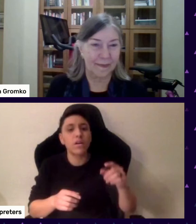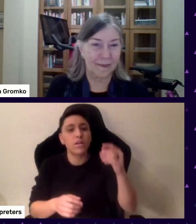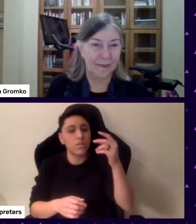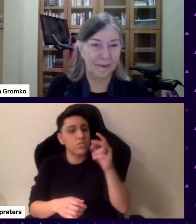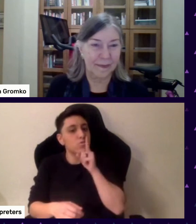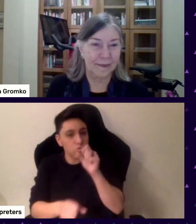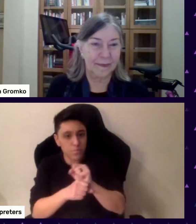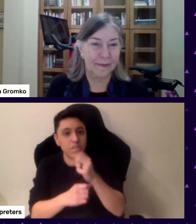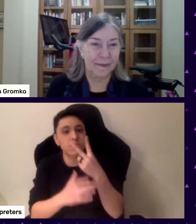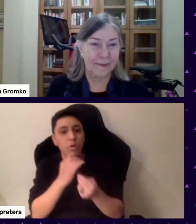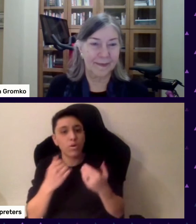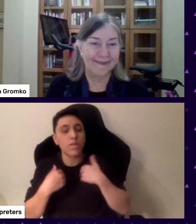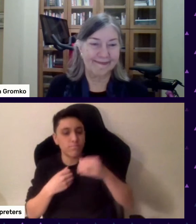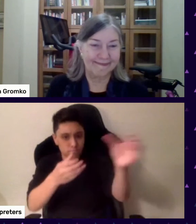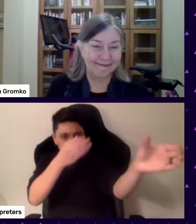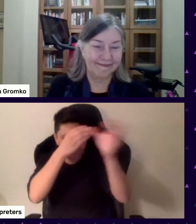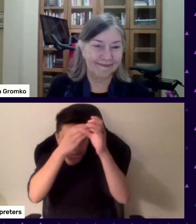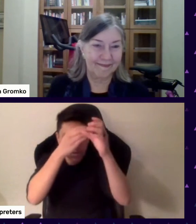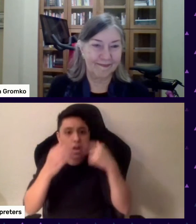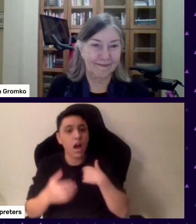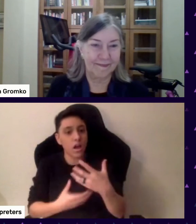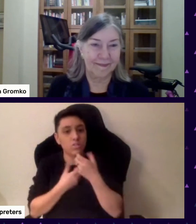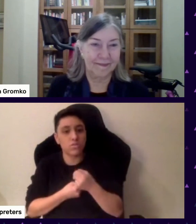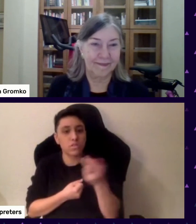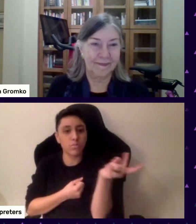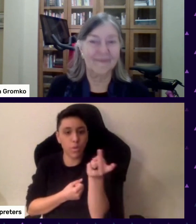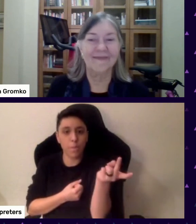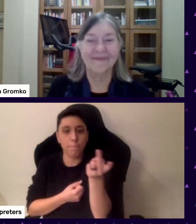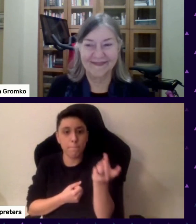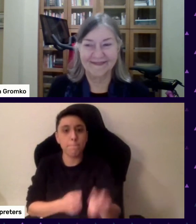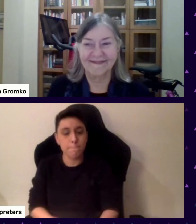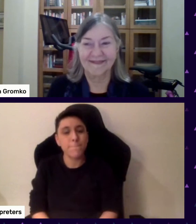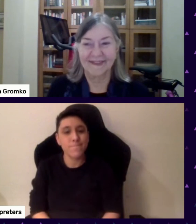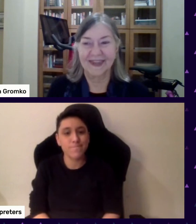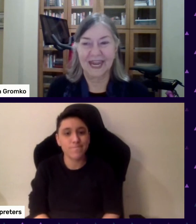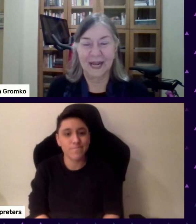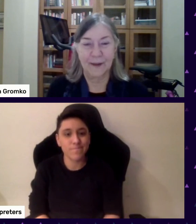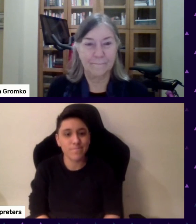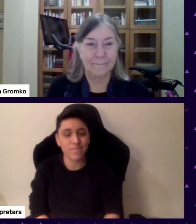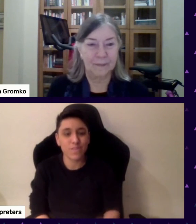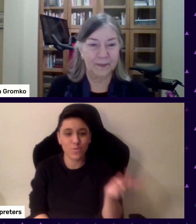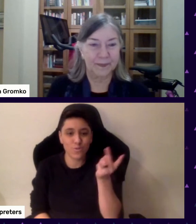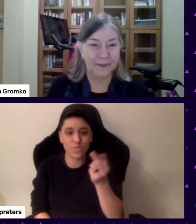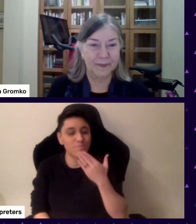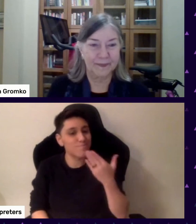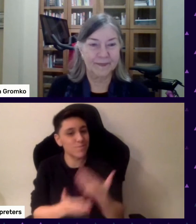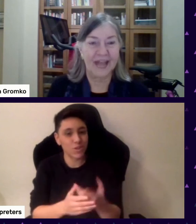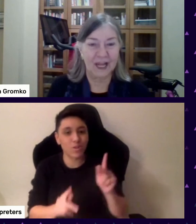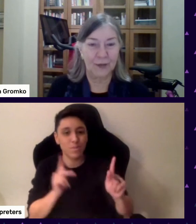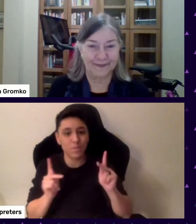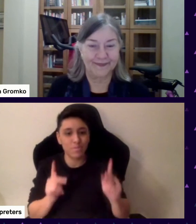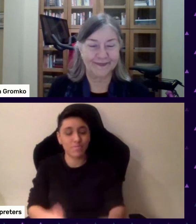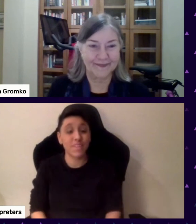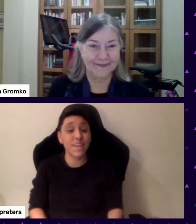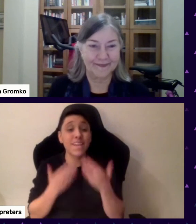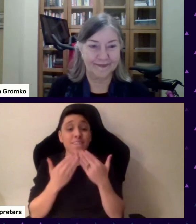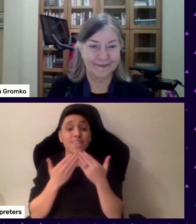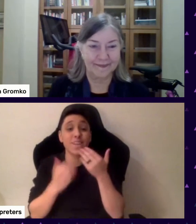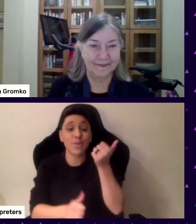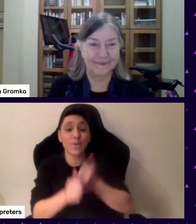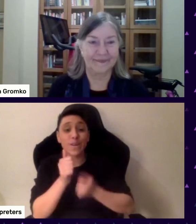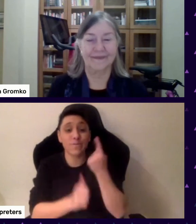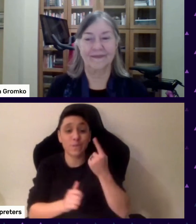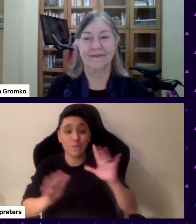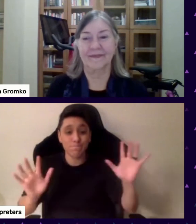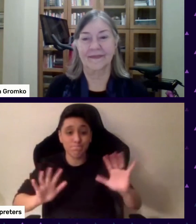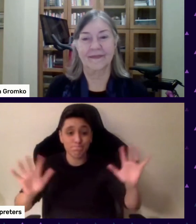both of them with my health at certain times. So these are good folks. All right, thank you, everyone.